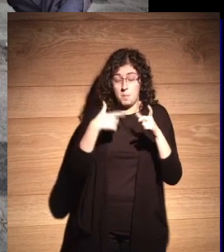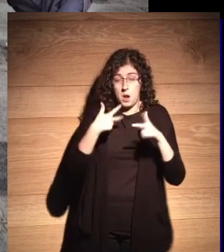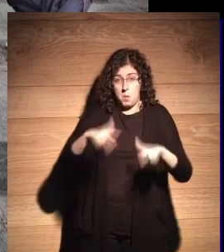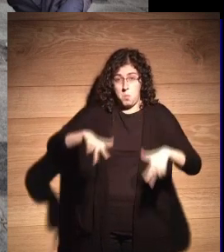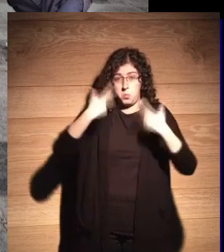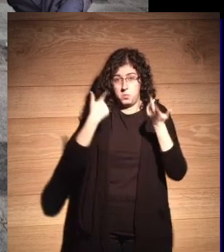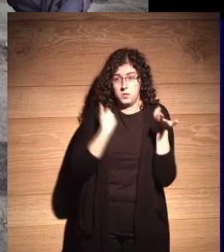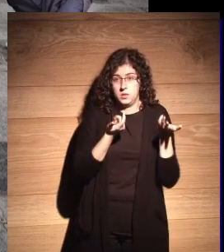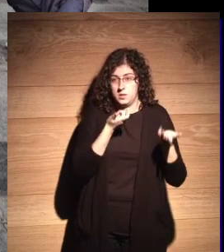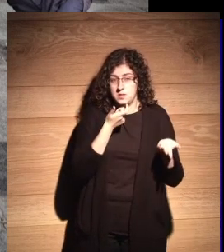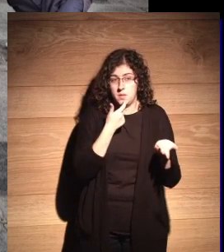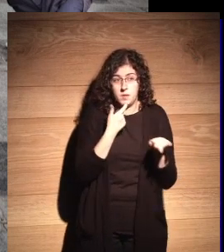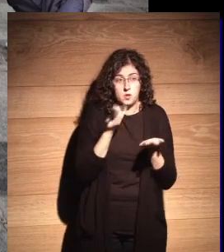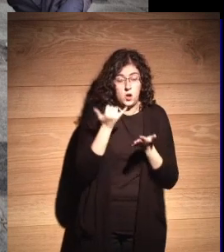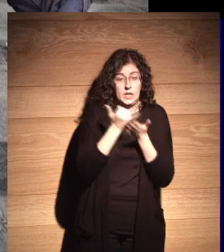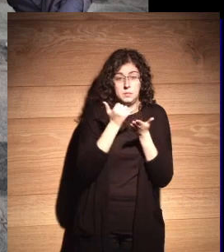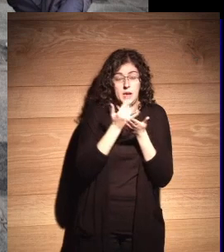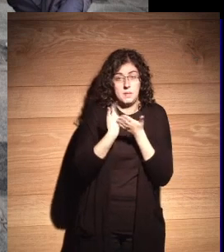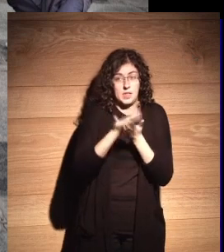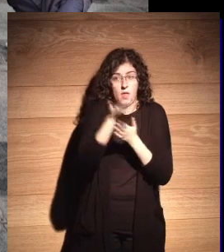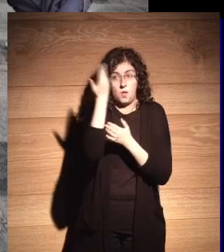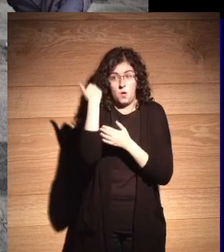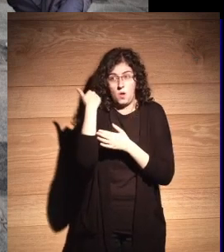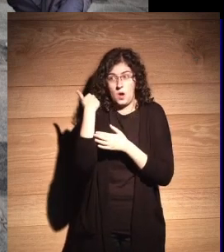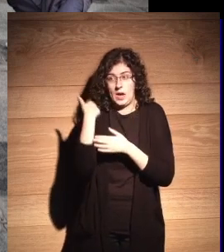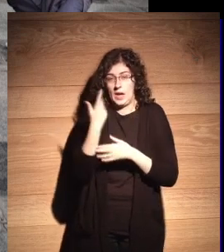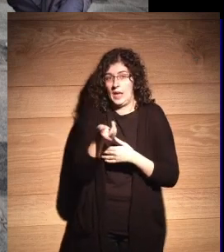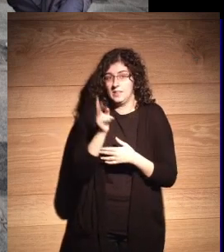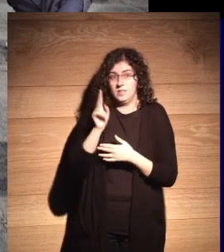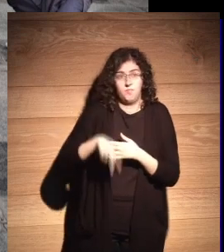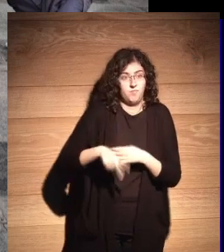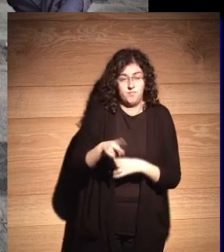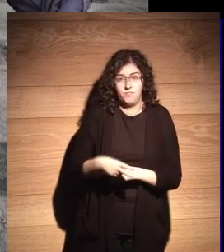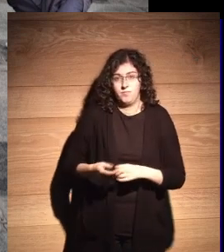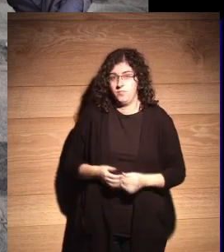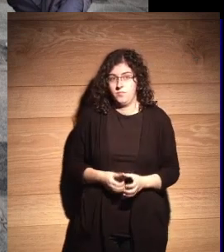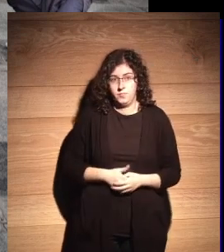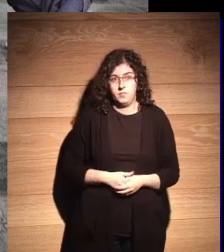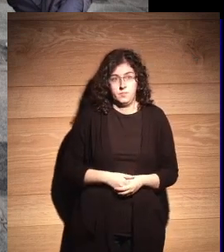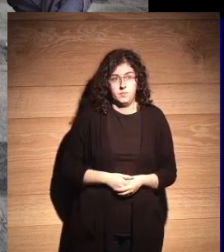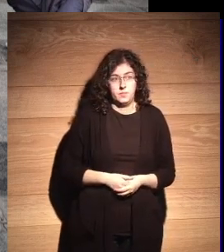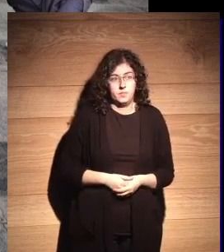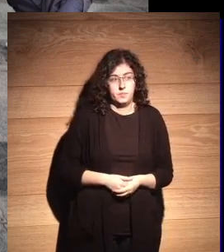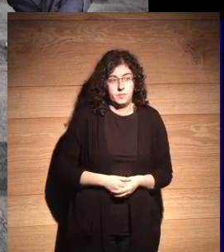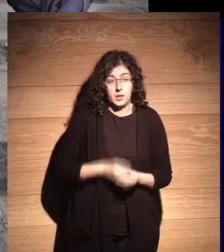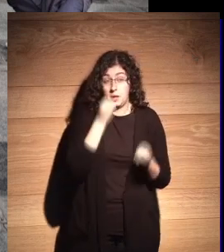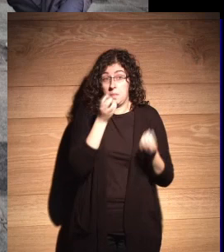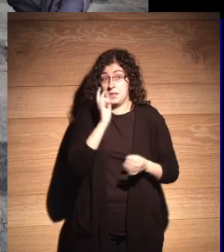past. Well, it's wonderful to hear, and I think this is a decisive moment there. Look at the